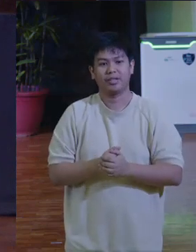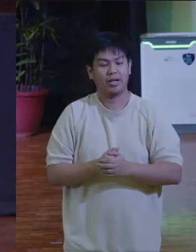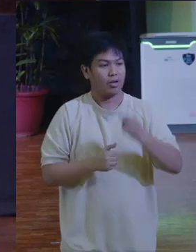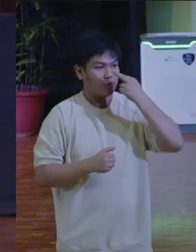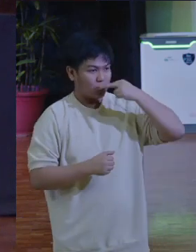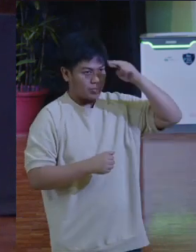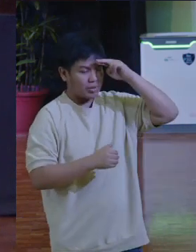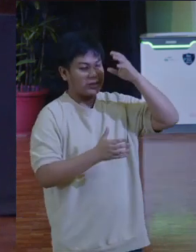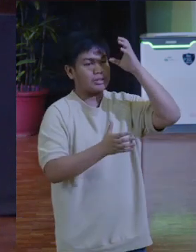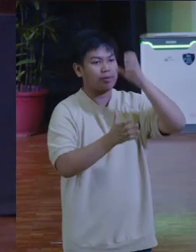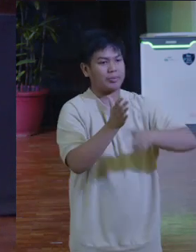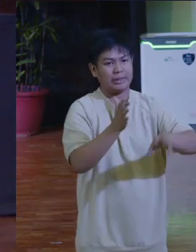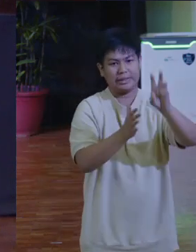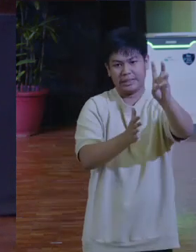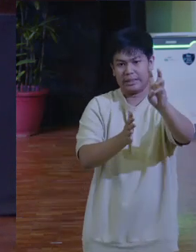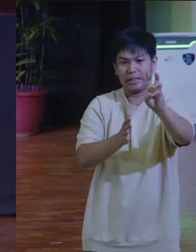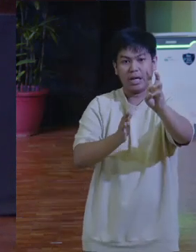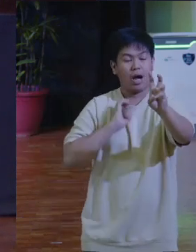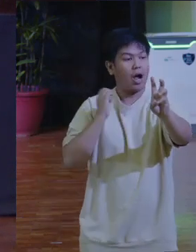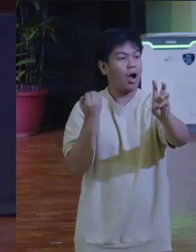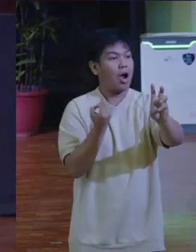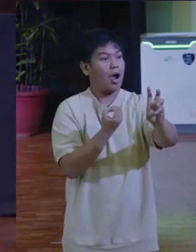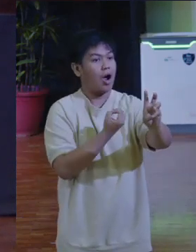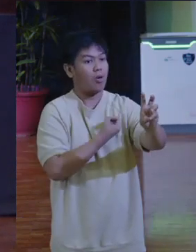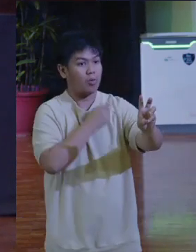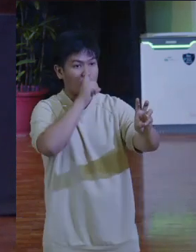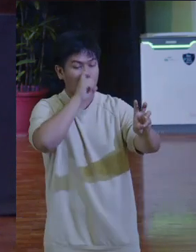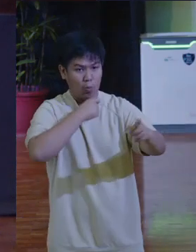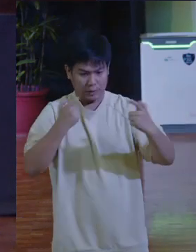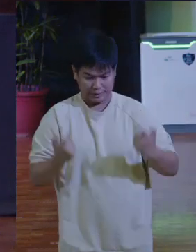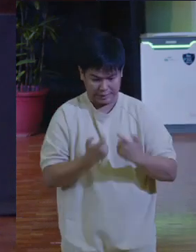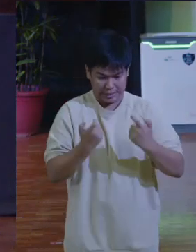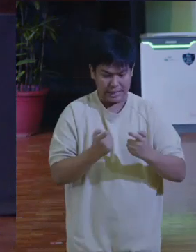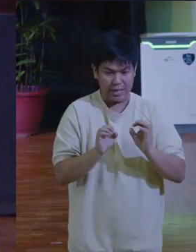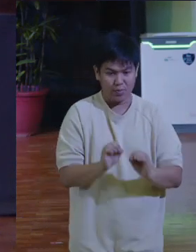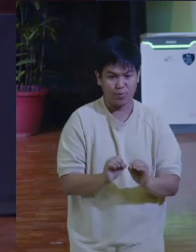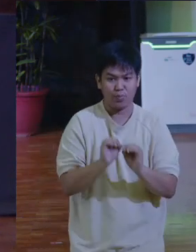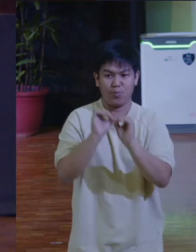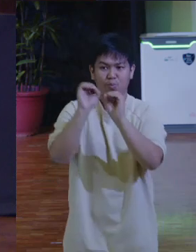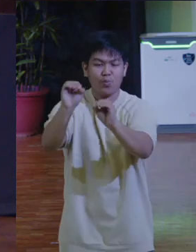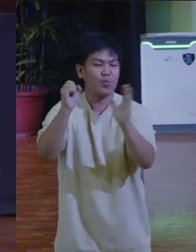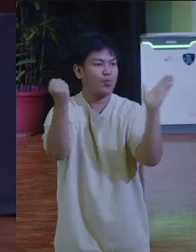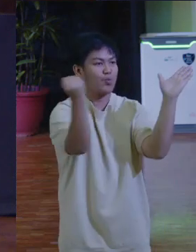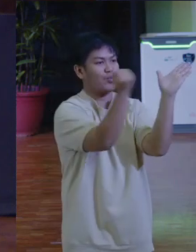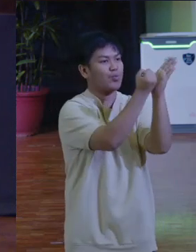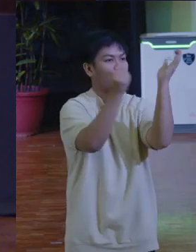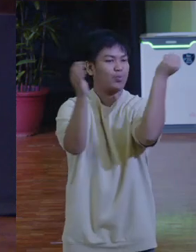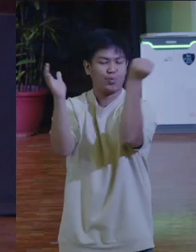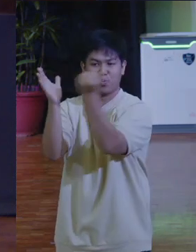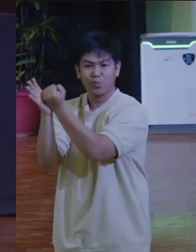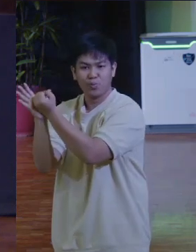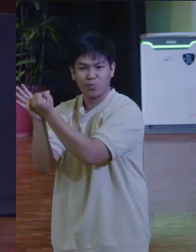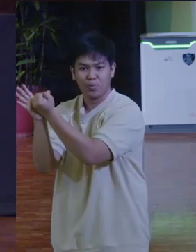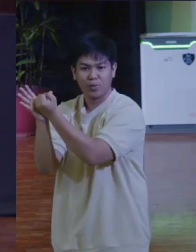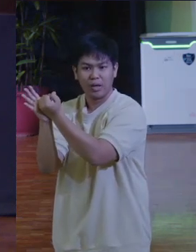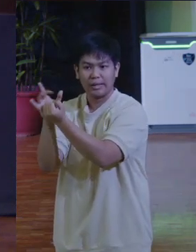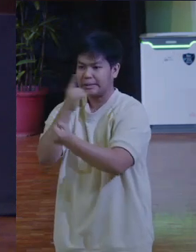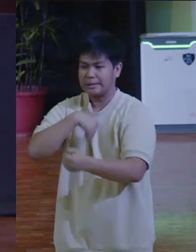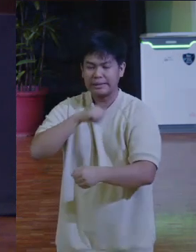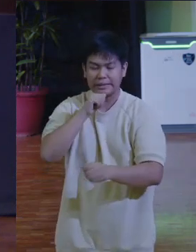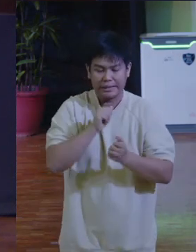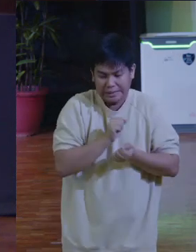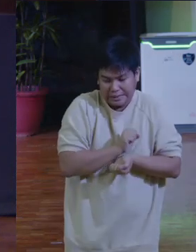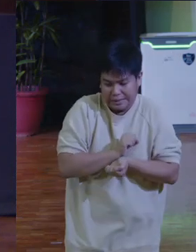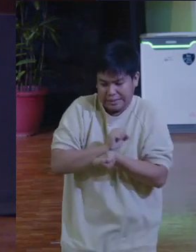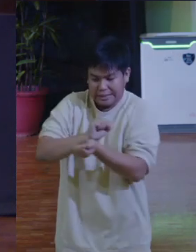6:6, we know that our old self was crucified with Him in order that the body of sin might be brought to nothing, so that we would no longer be enslaved